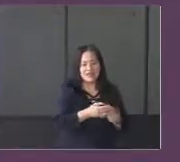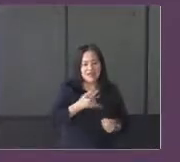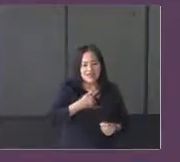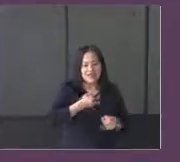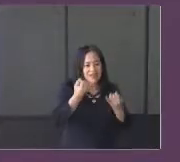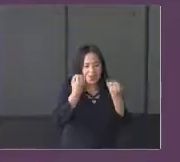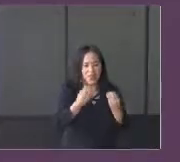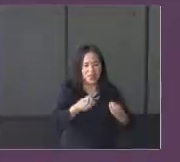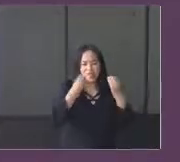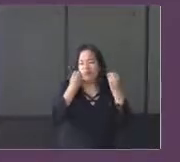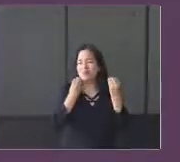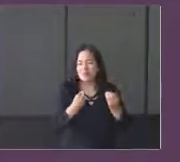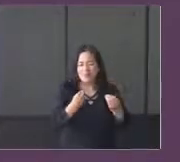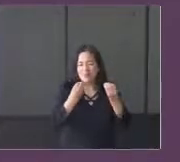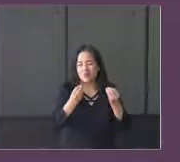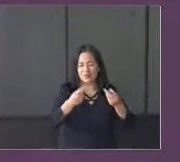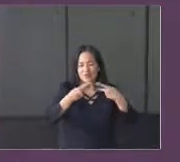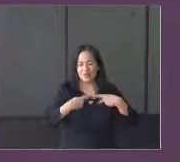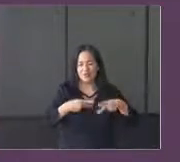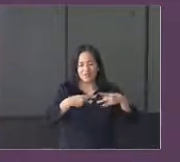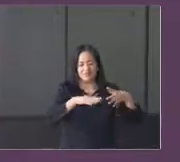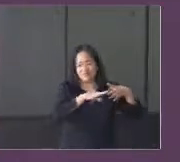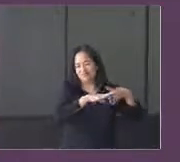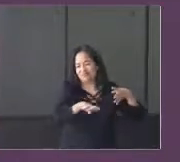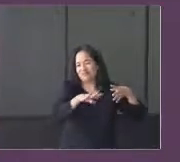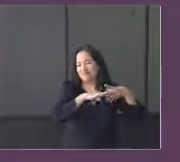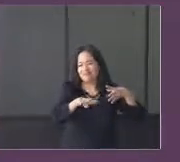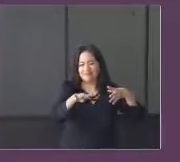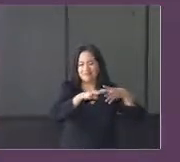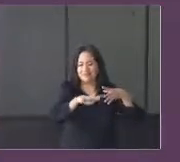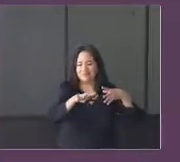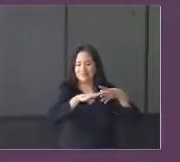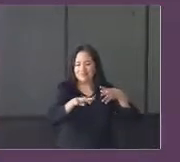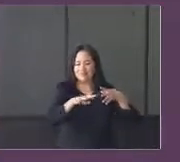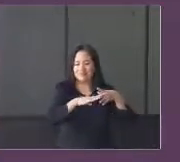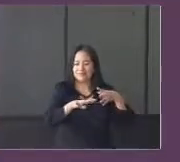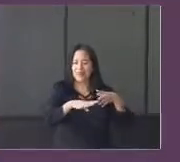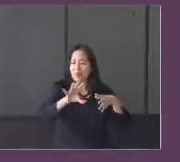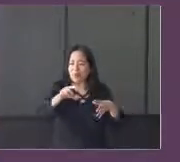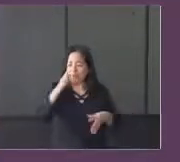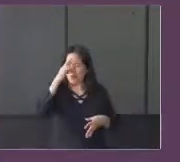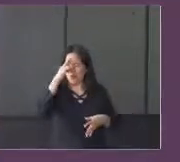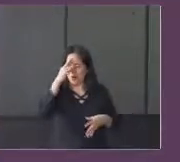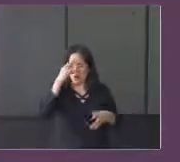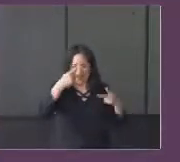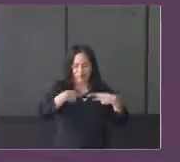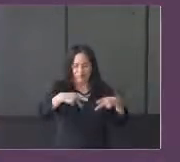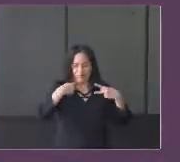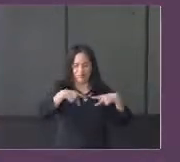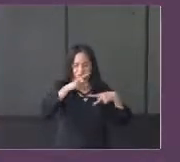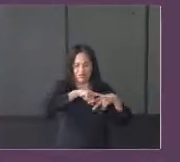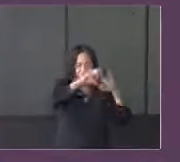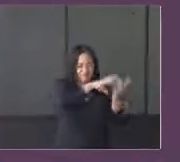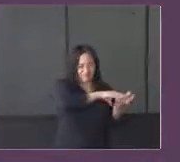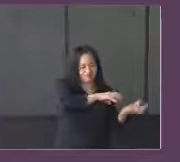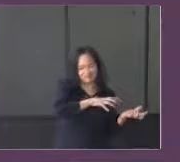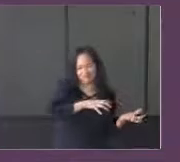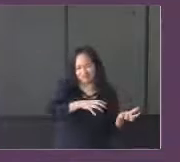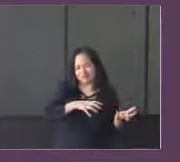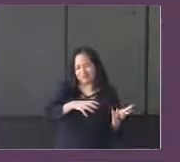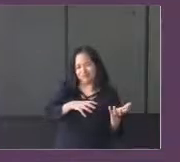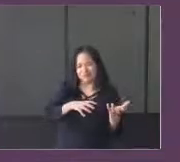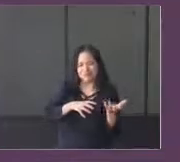of people who are migrating. For example, she talked about this caravan. Now, I'm talking